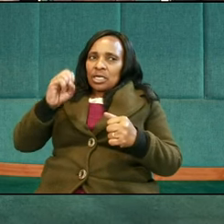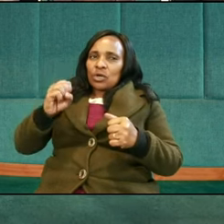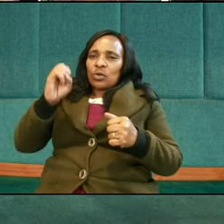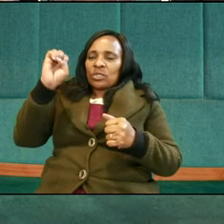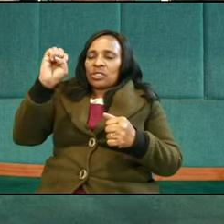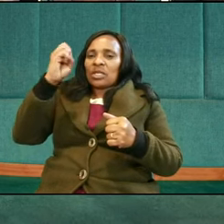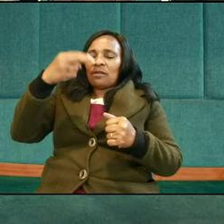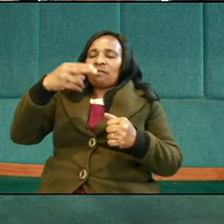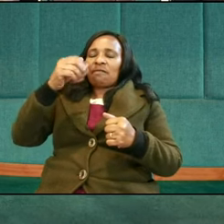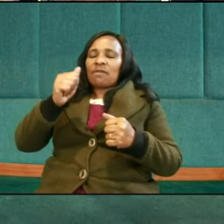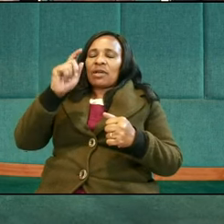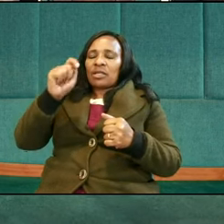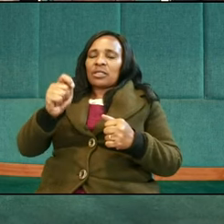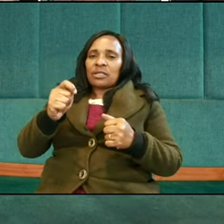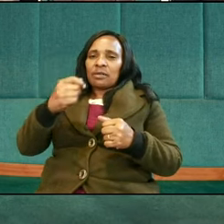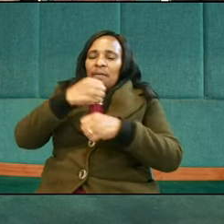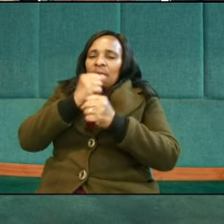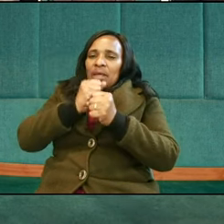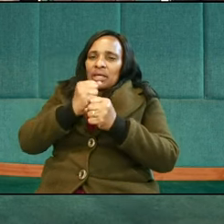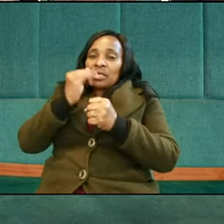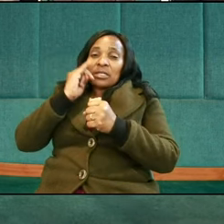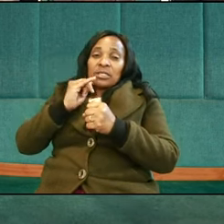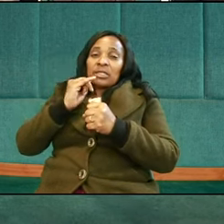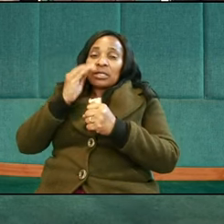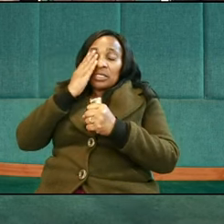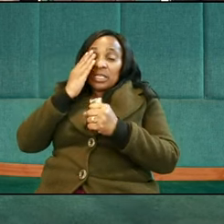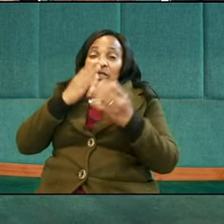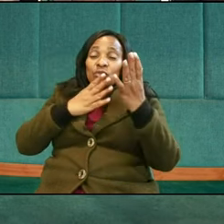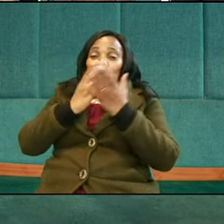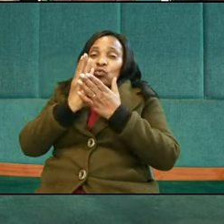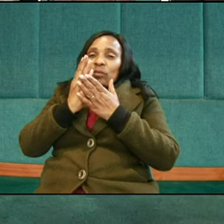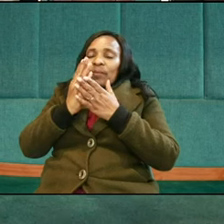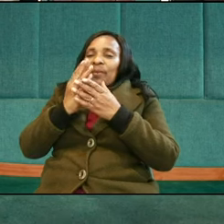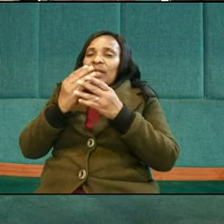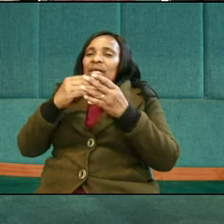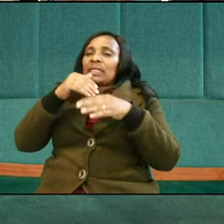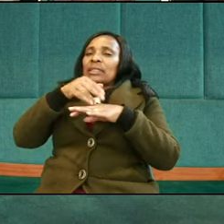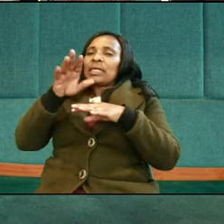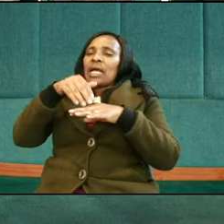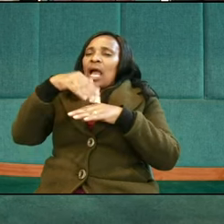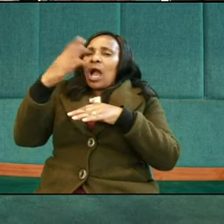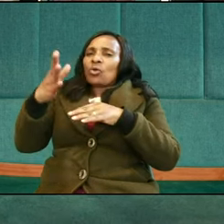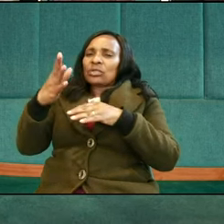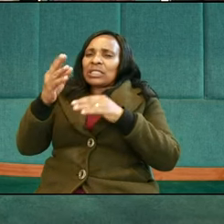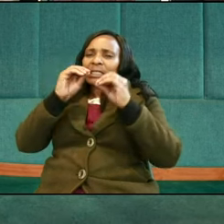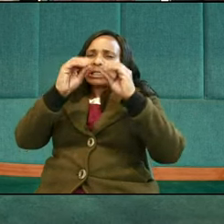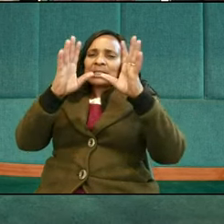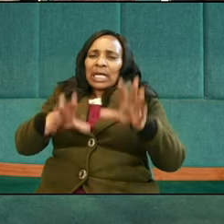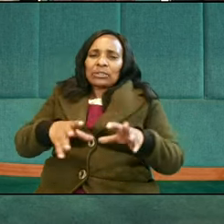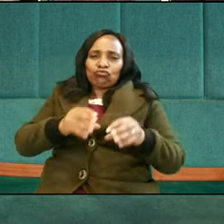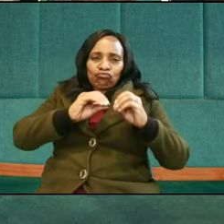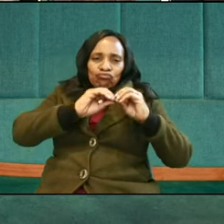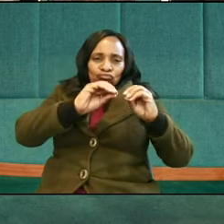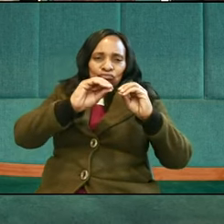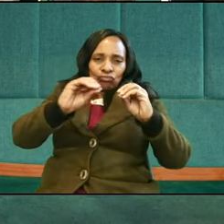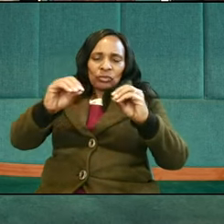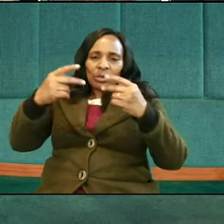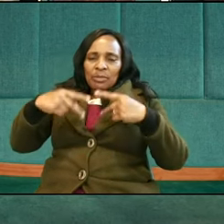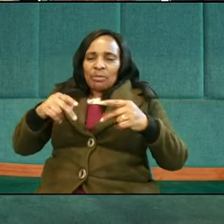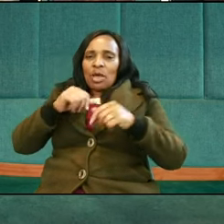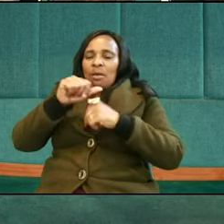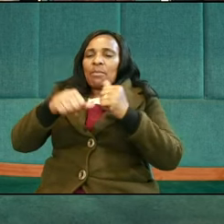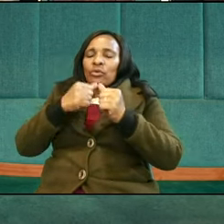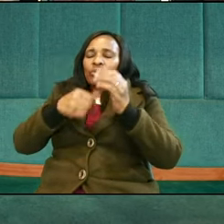to take Israel through is that he actually sent out teachers to instruct the people about